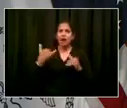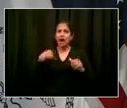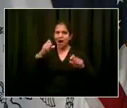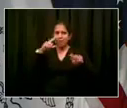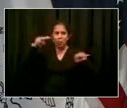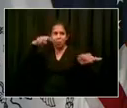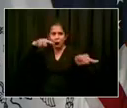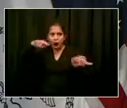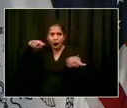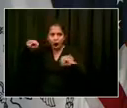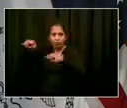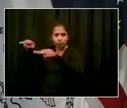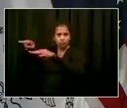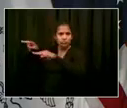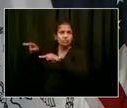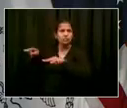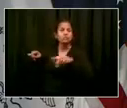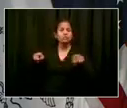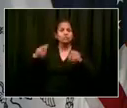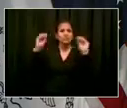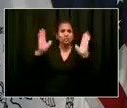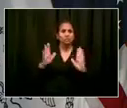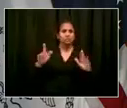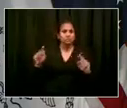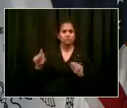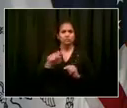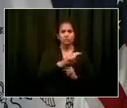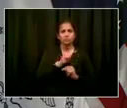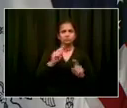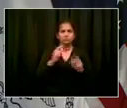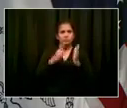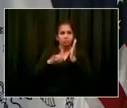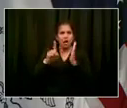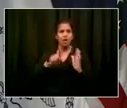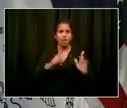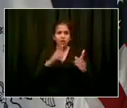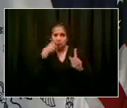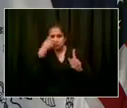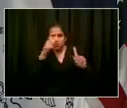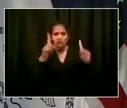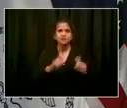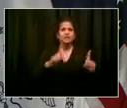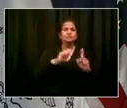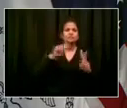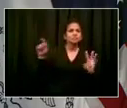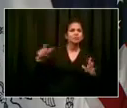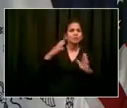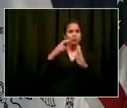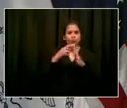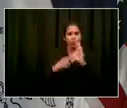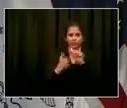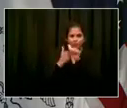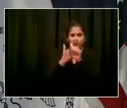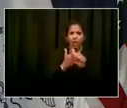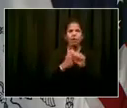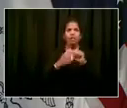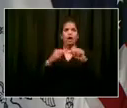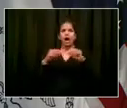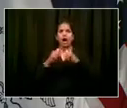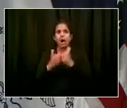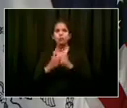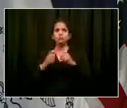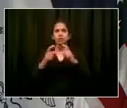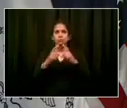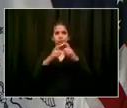a regular process for updating the public on what's happening in each school. That's been delineated previously. If it's